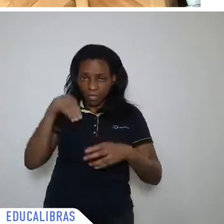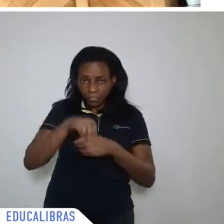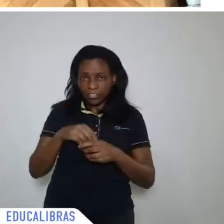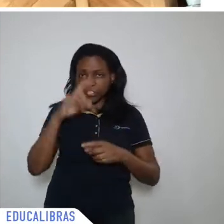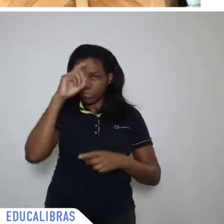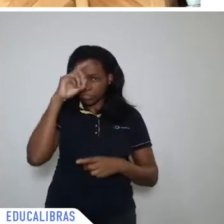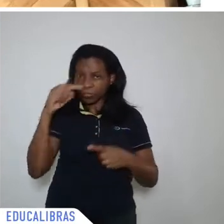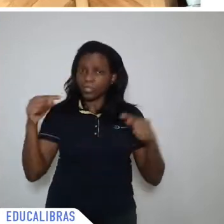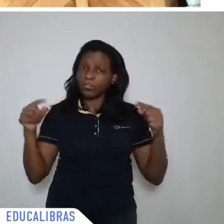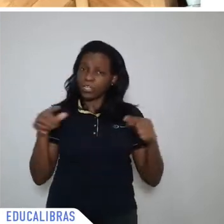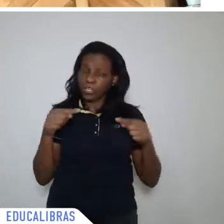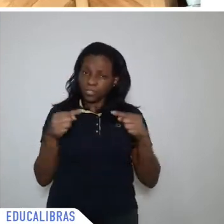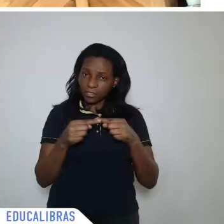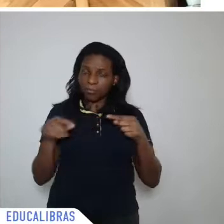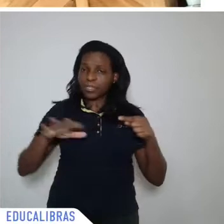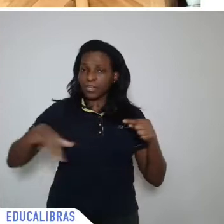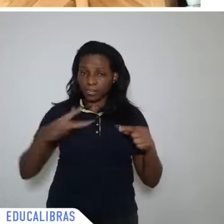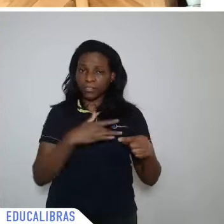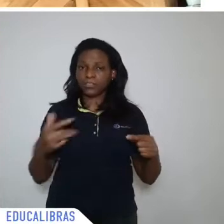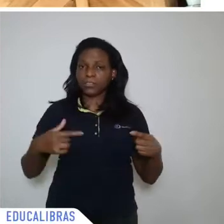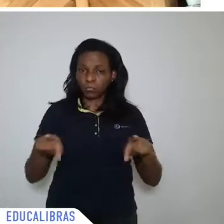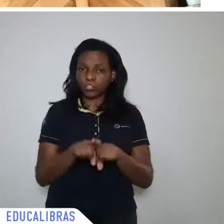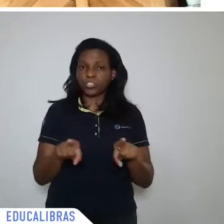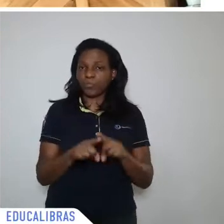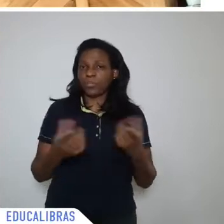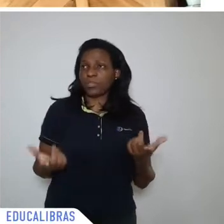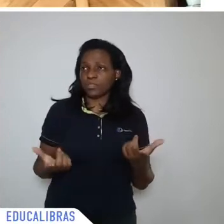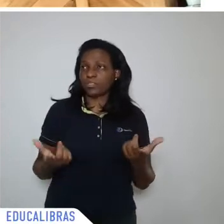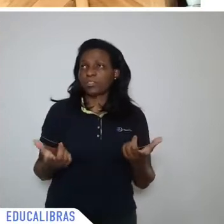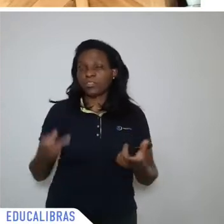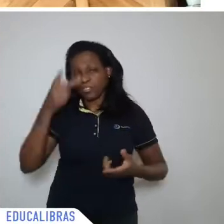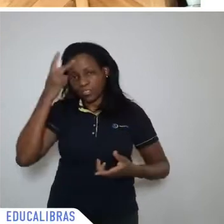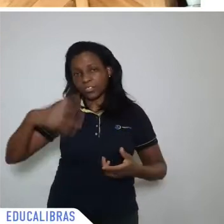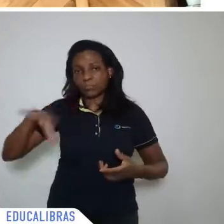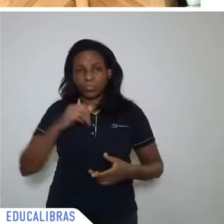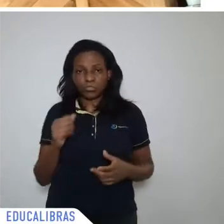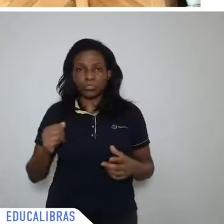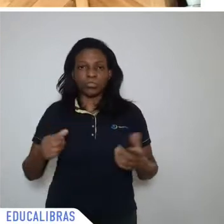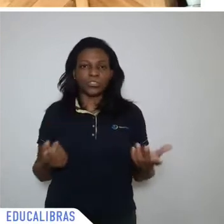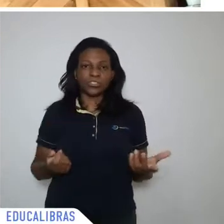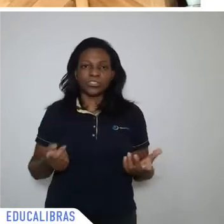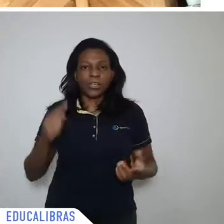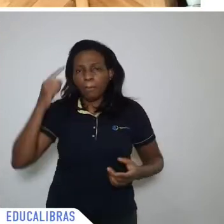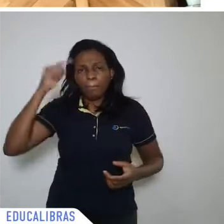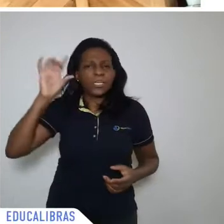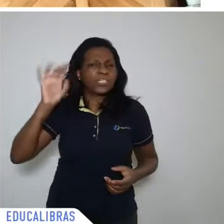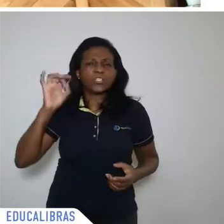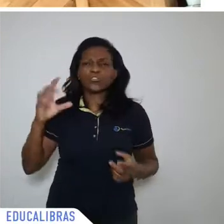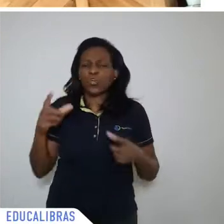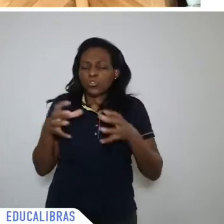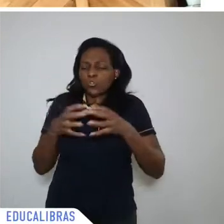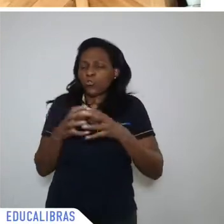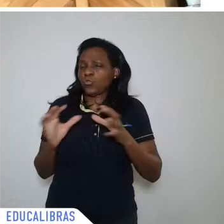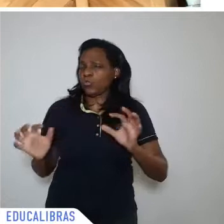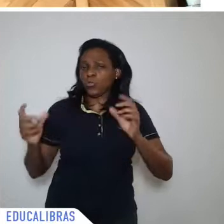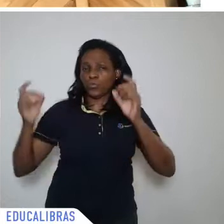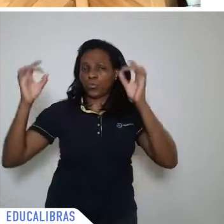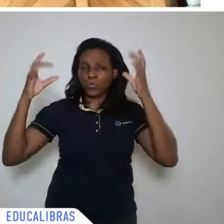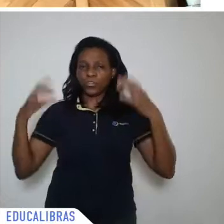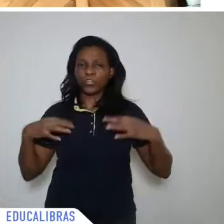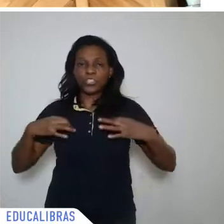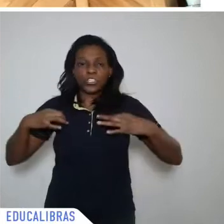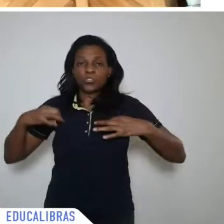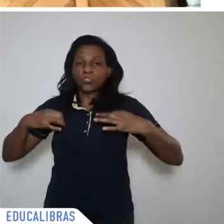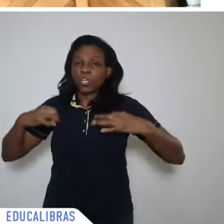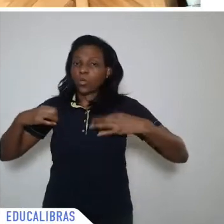floors at hospitals are also part of this. So I do not ignore those who wear that white jacket.